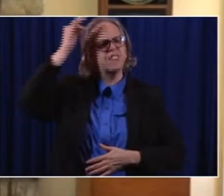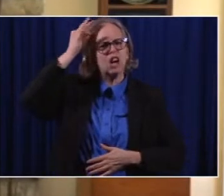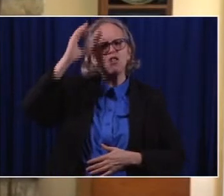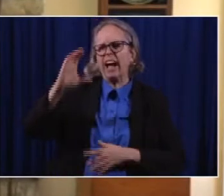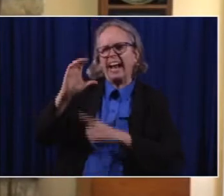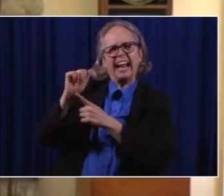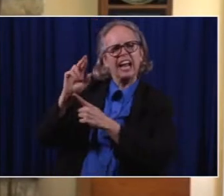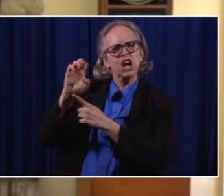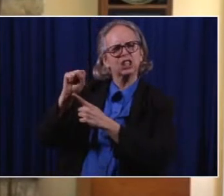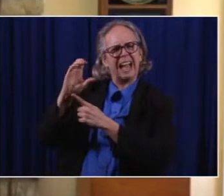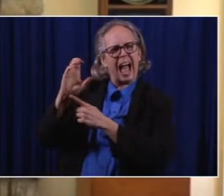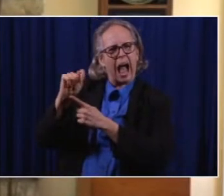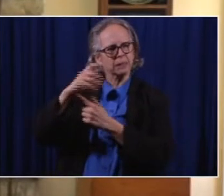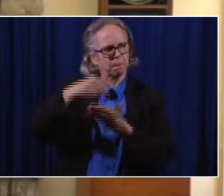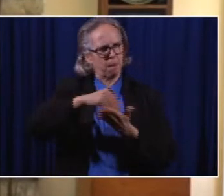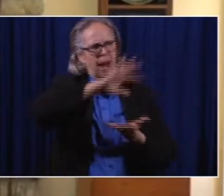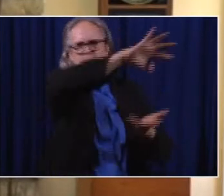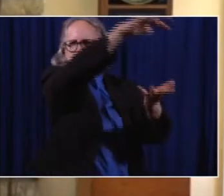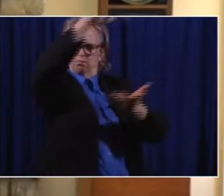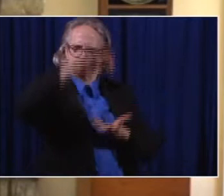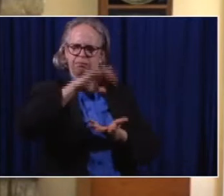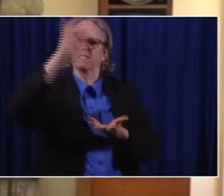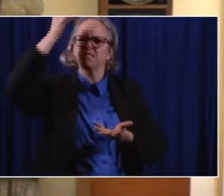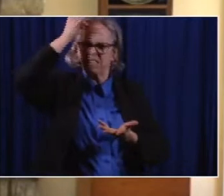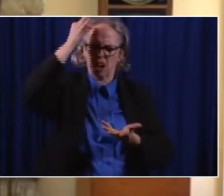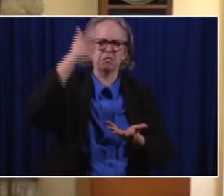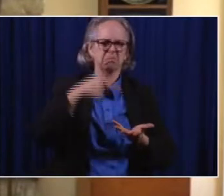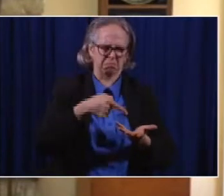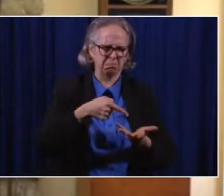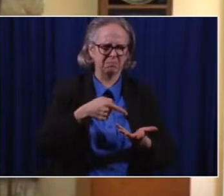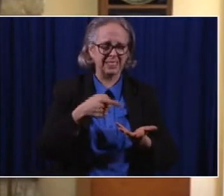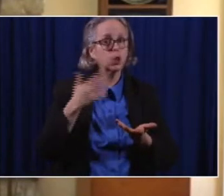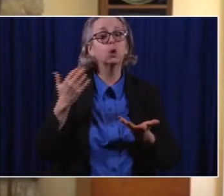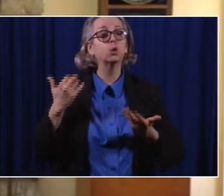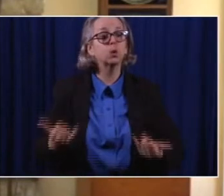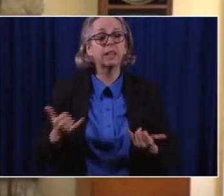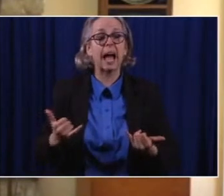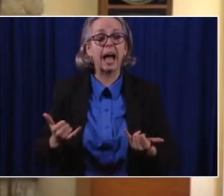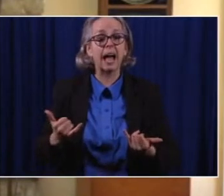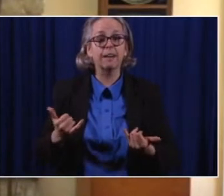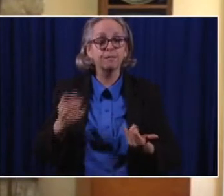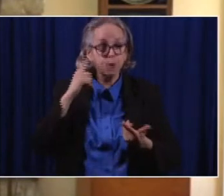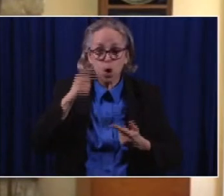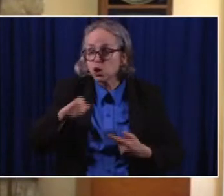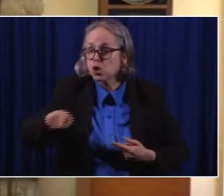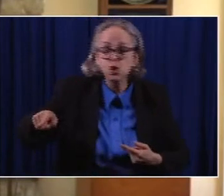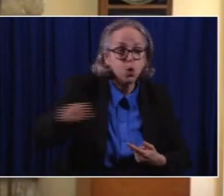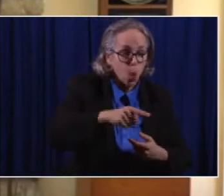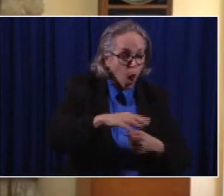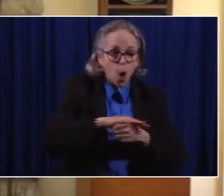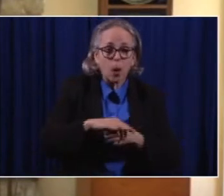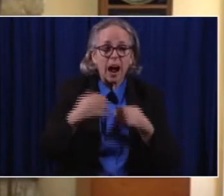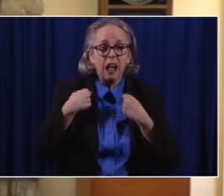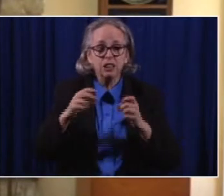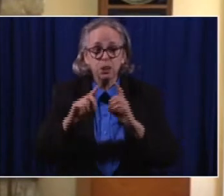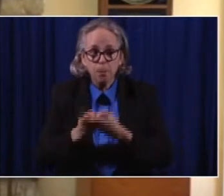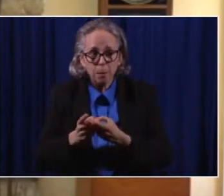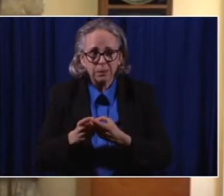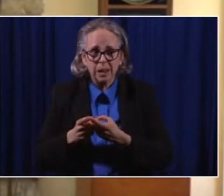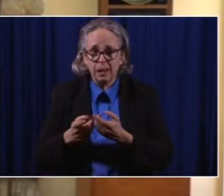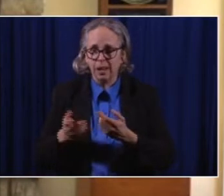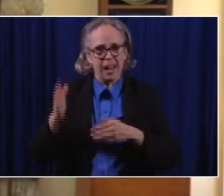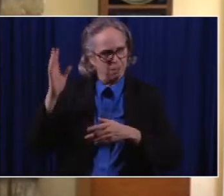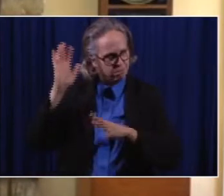We're saying today that help is on the way. With the assistance and the help and the partnership of the